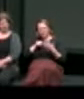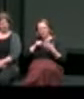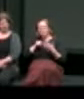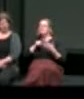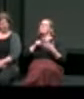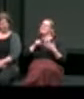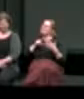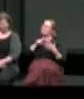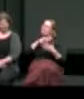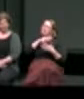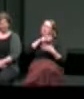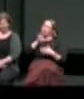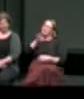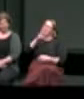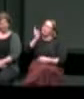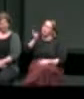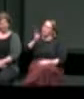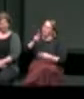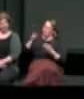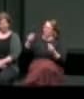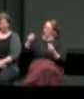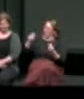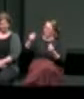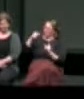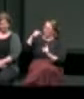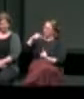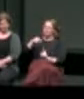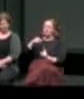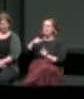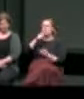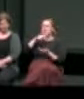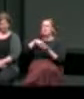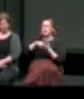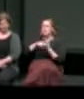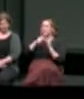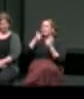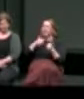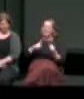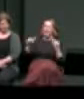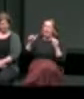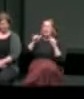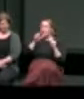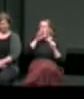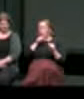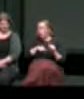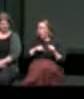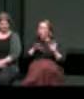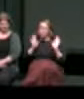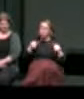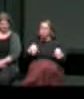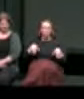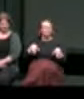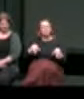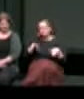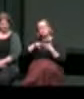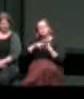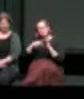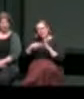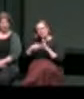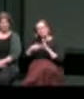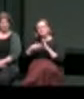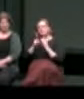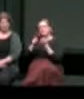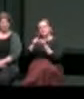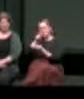historic properties. Historic properties in this context doesn't mean just anything that's older. It means it is